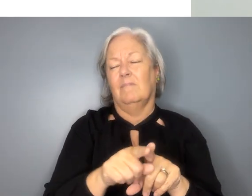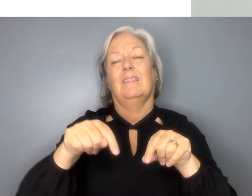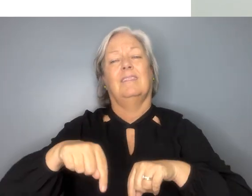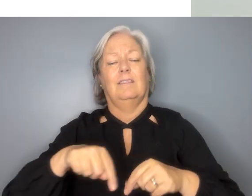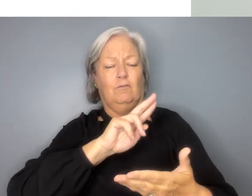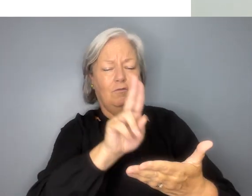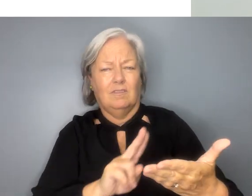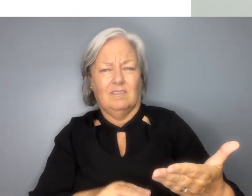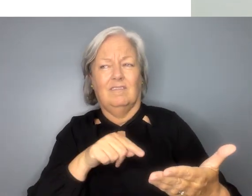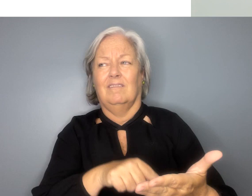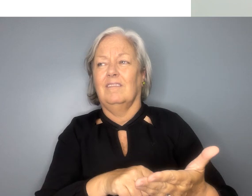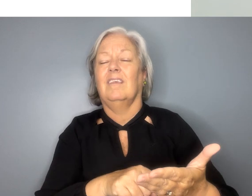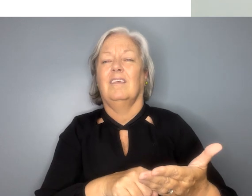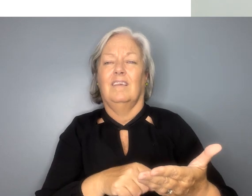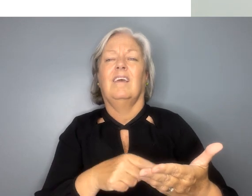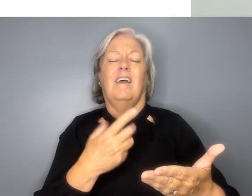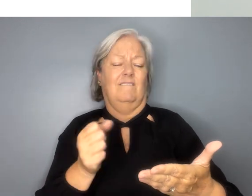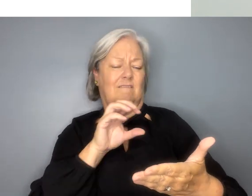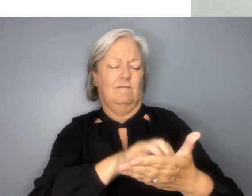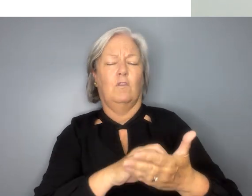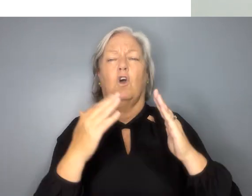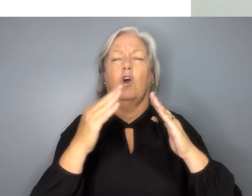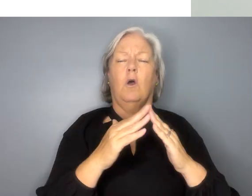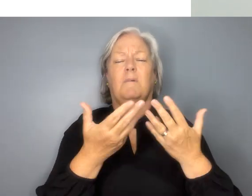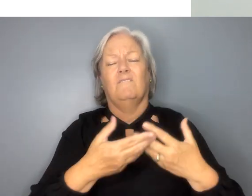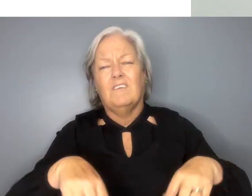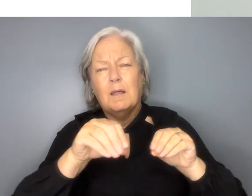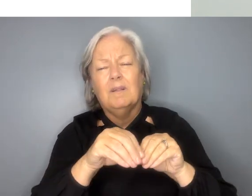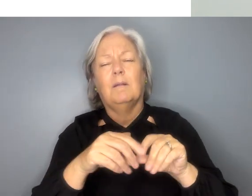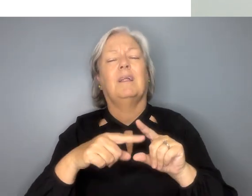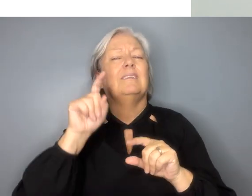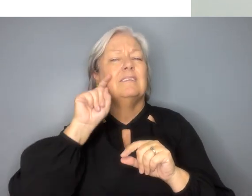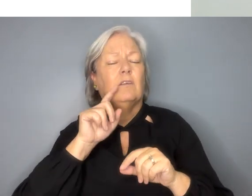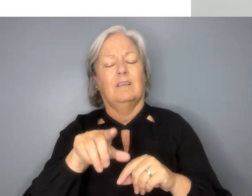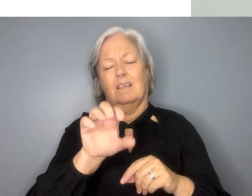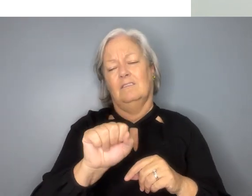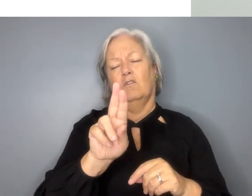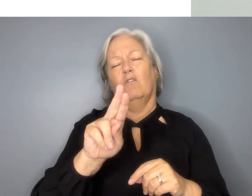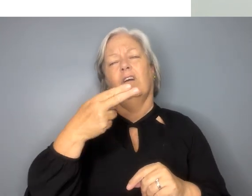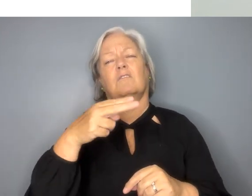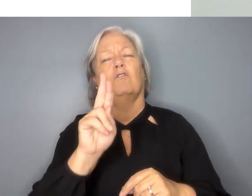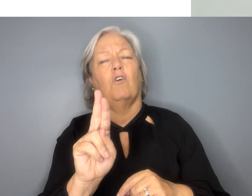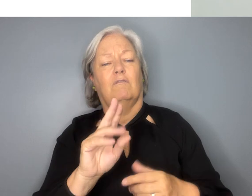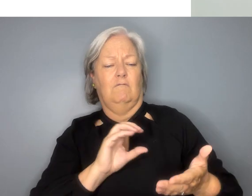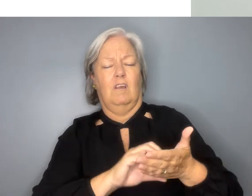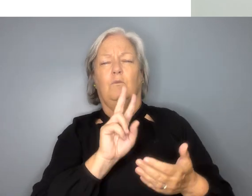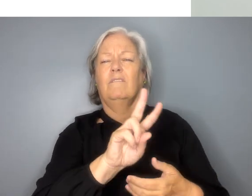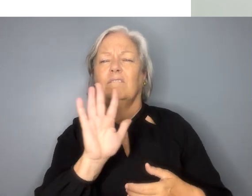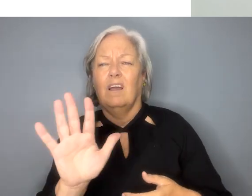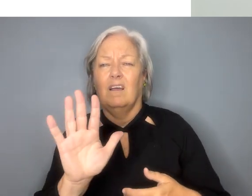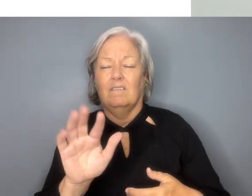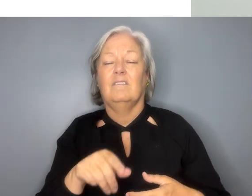CRPD enshrines the right to home and family within Article 23 and health, including sexual and reproductive health, Article